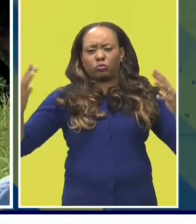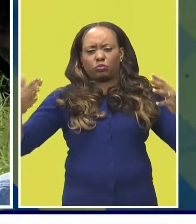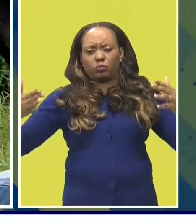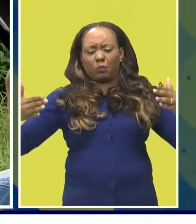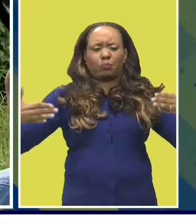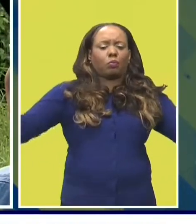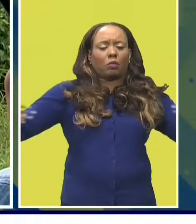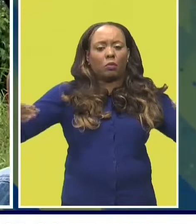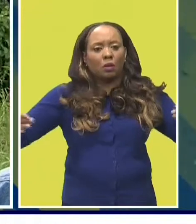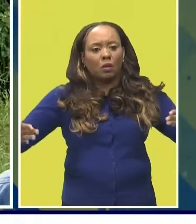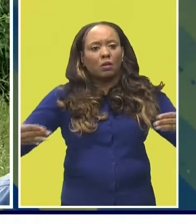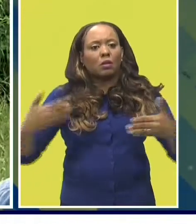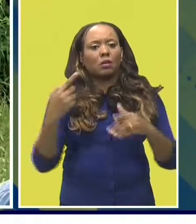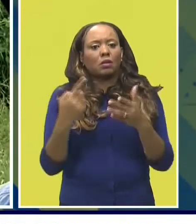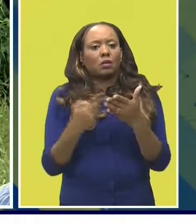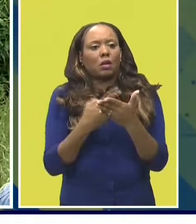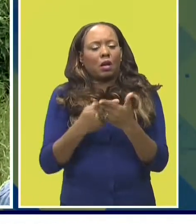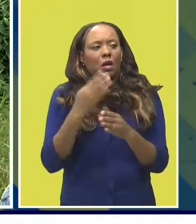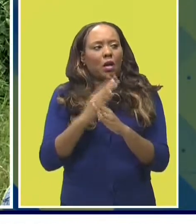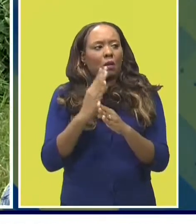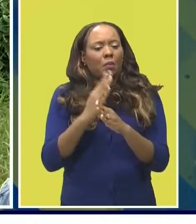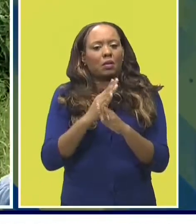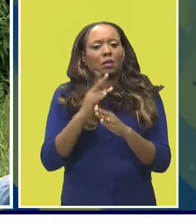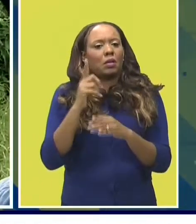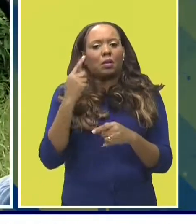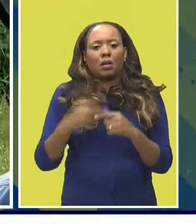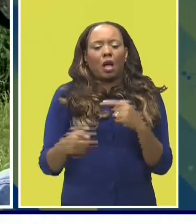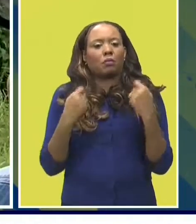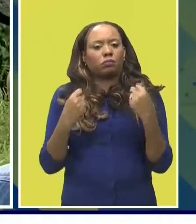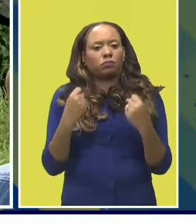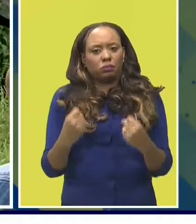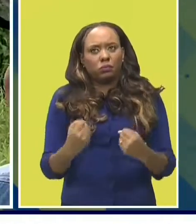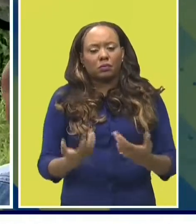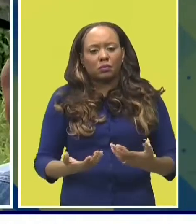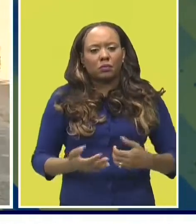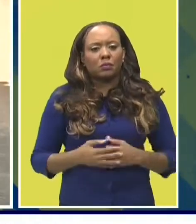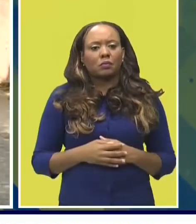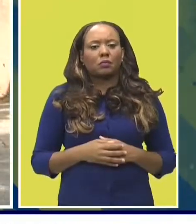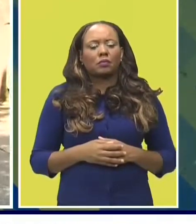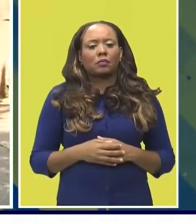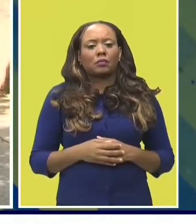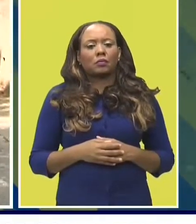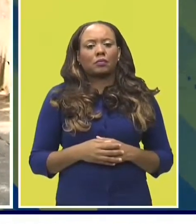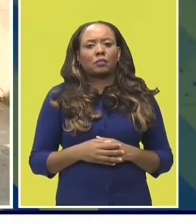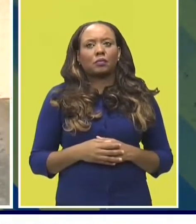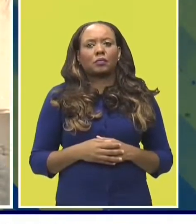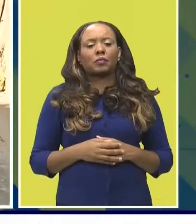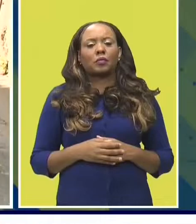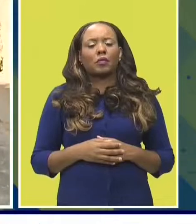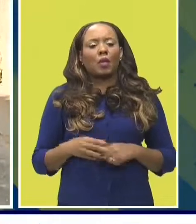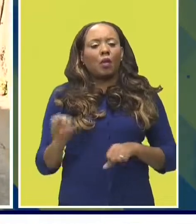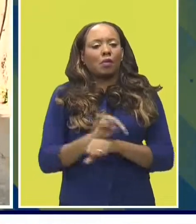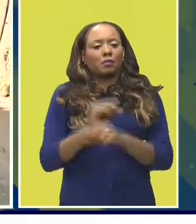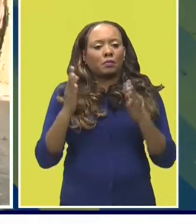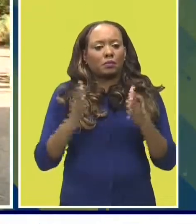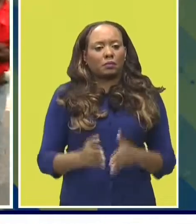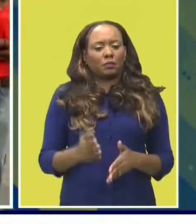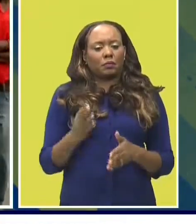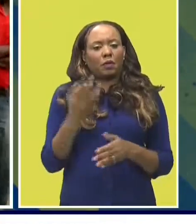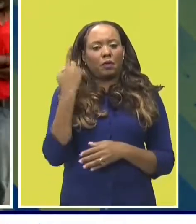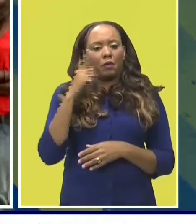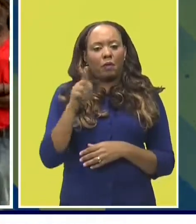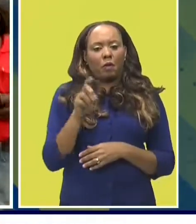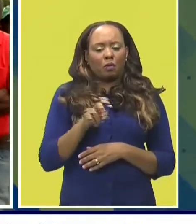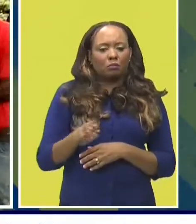buses off the road in some instances, which impacts the traveling public. Meanwhile, Transport Works and Maintenance Minister Dr. William